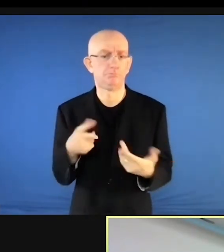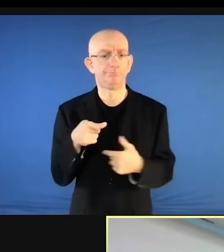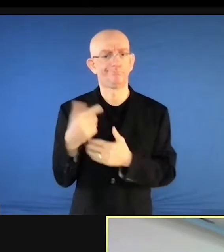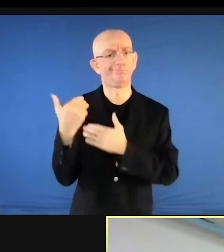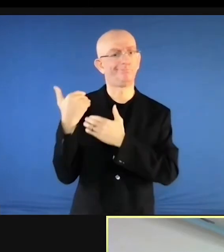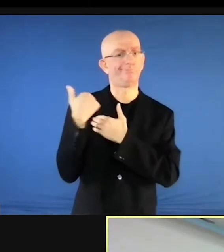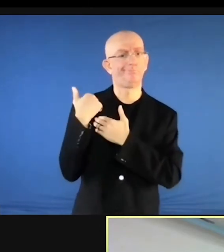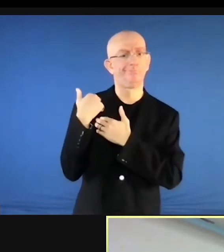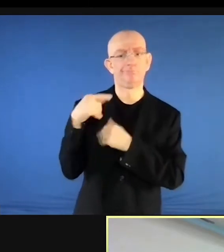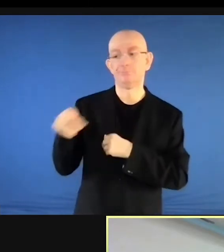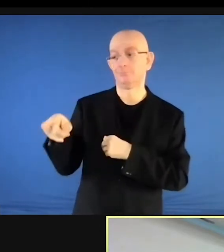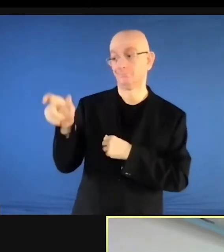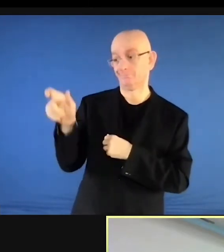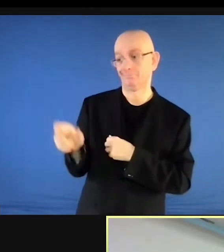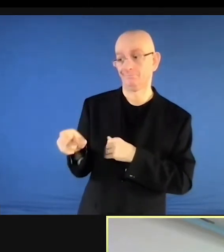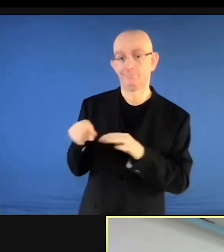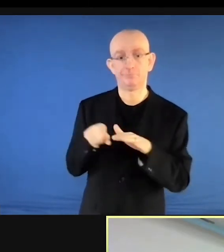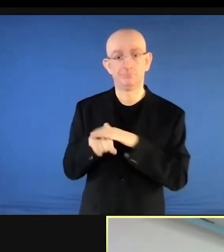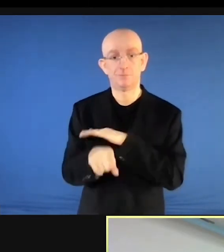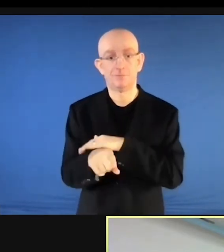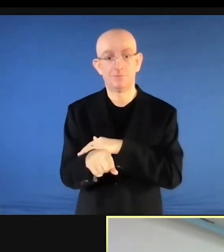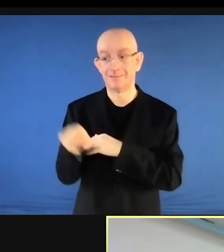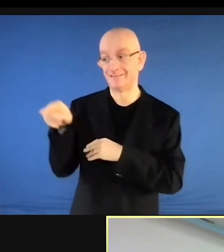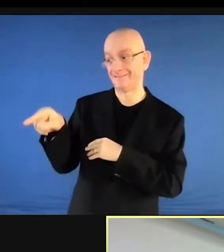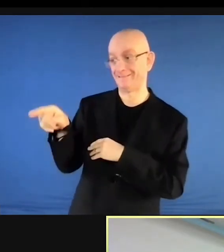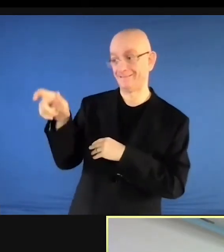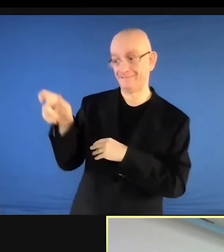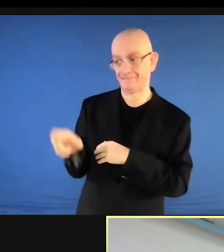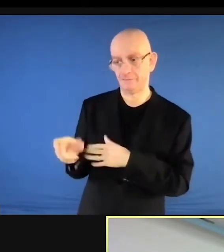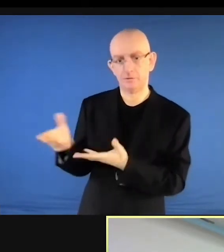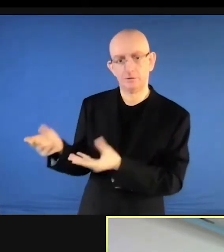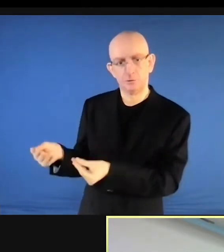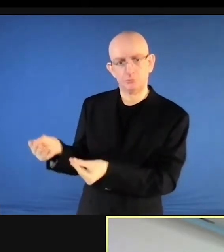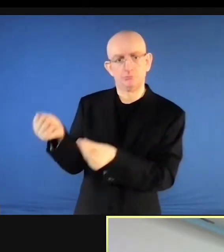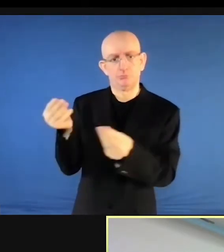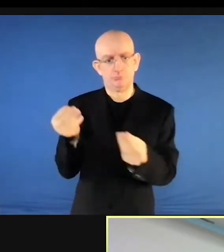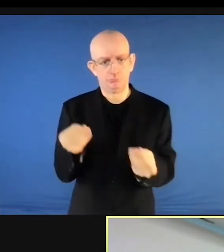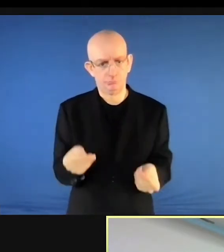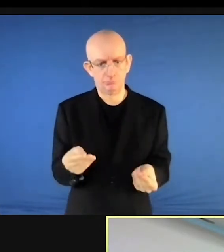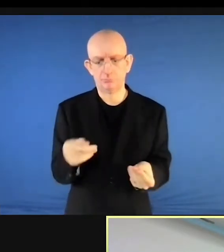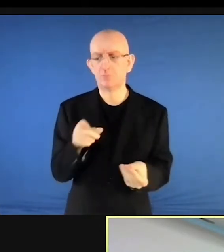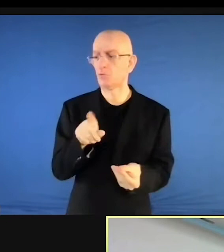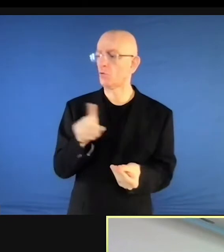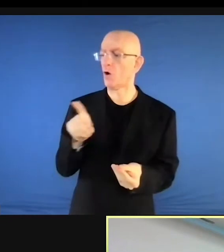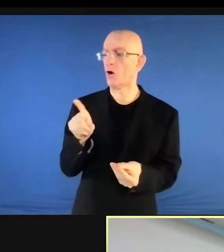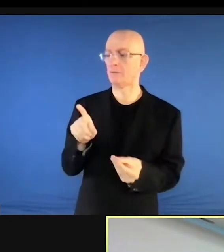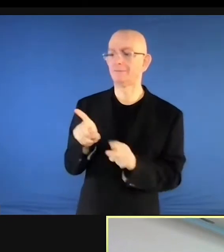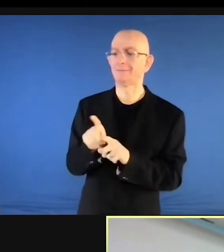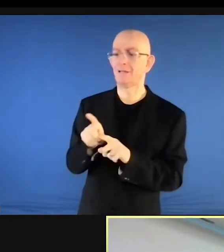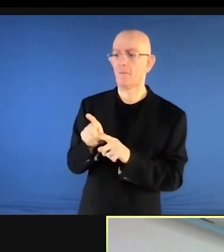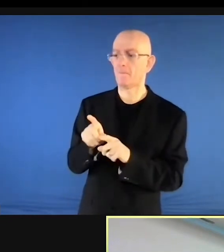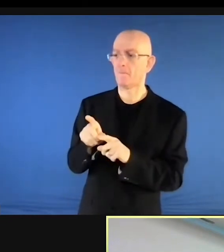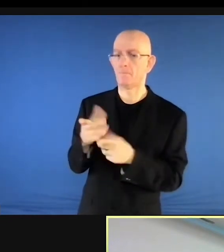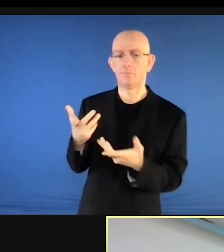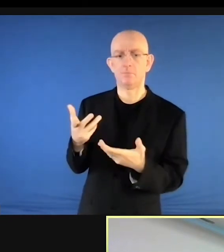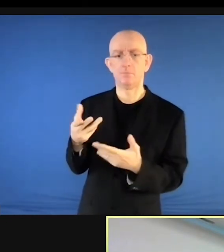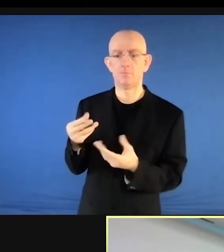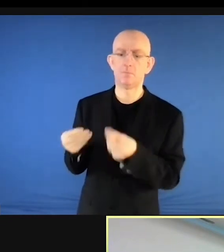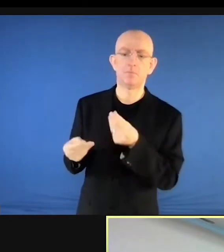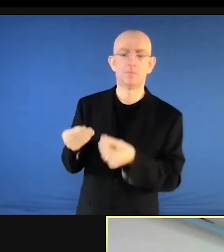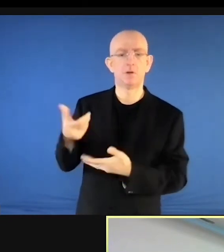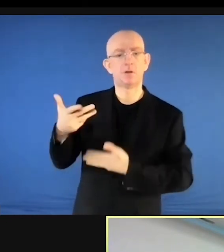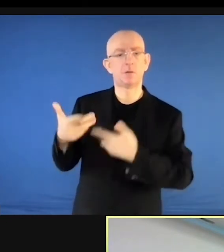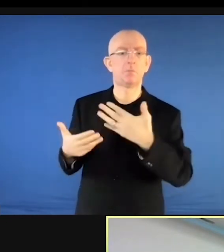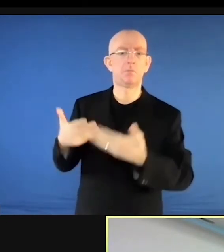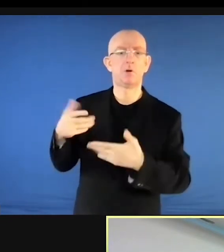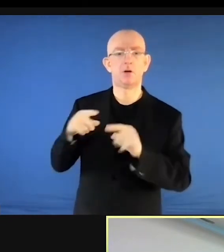data. And we can go further to see that, of course, it's not